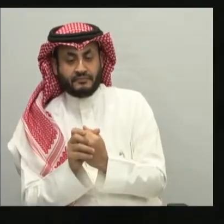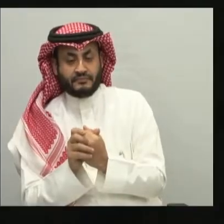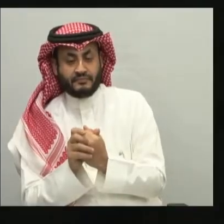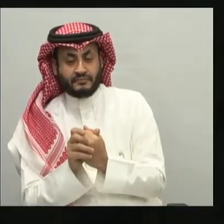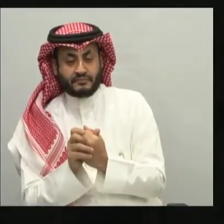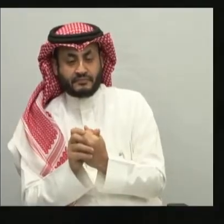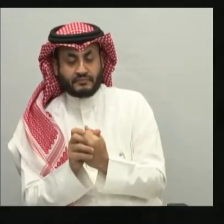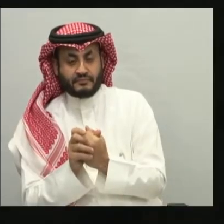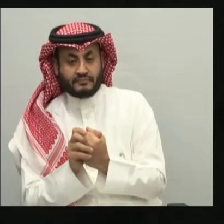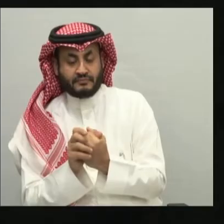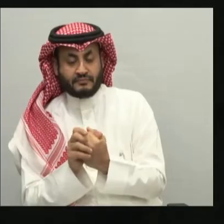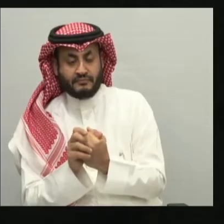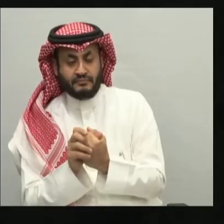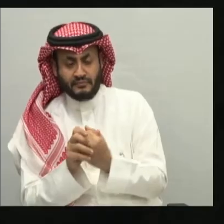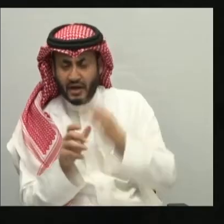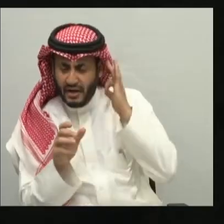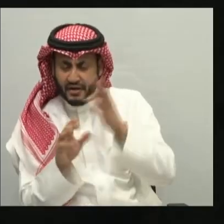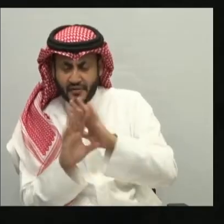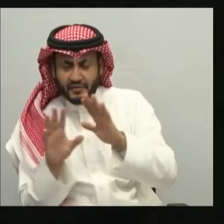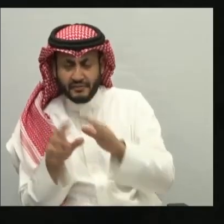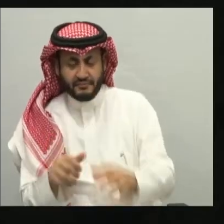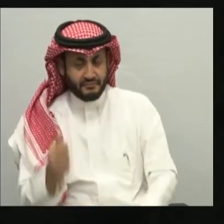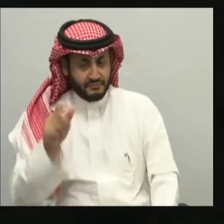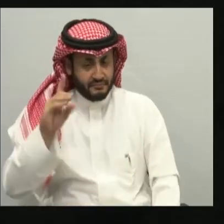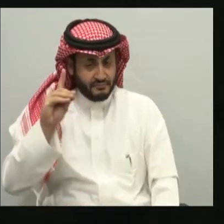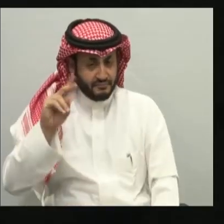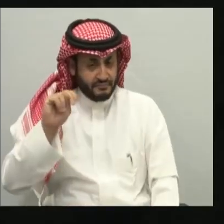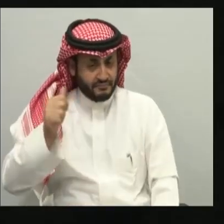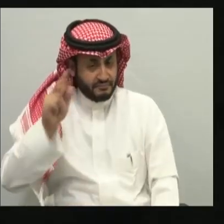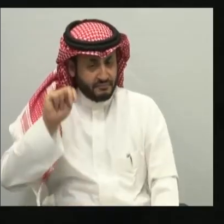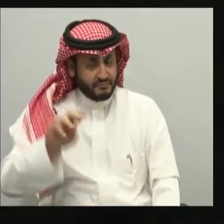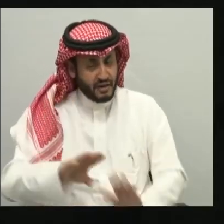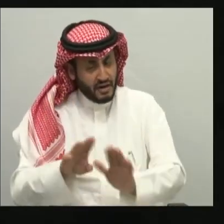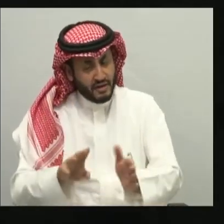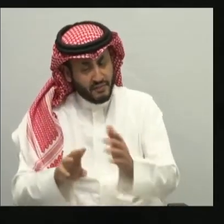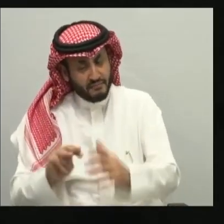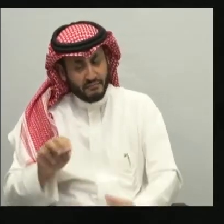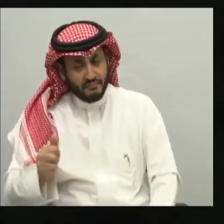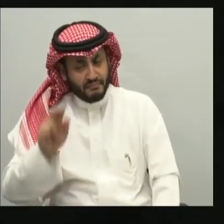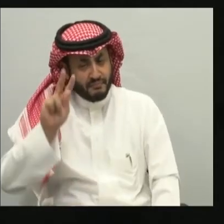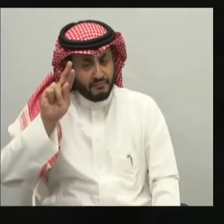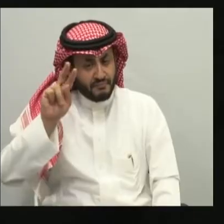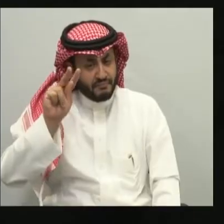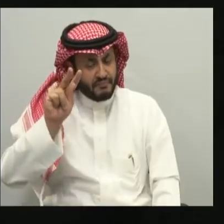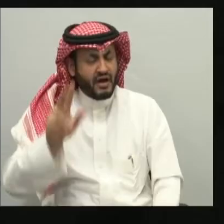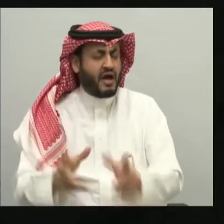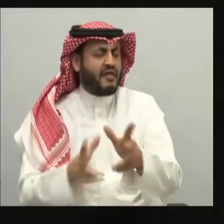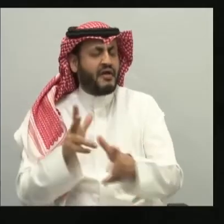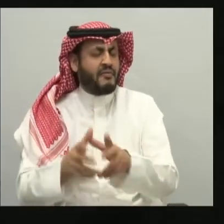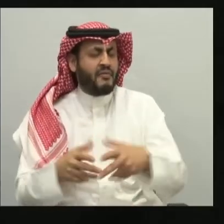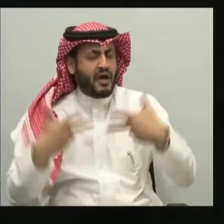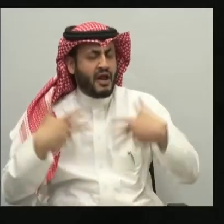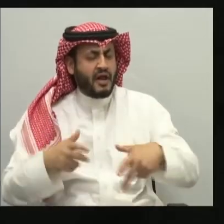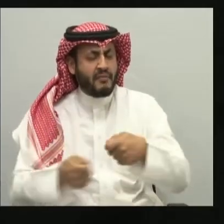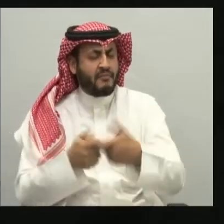Very well. Now we have listened to Adnan and we have listened to Mark, and each one of them talk about what are